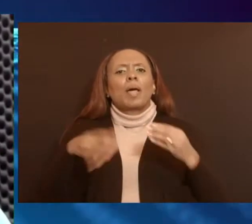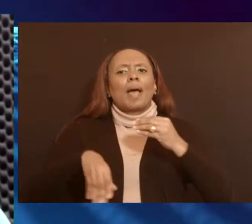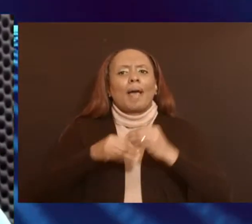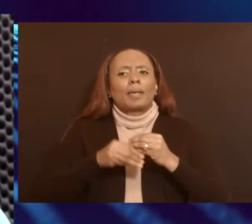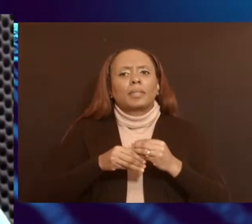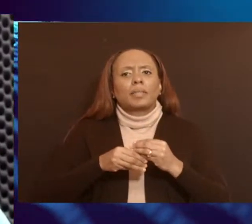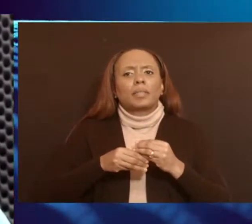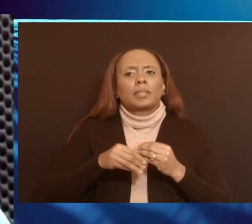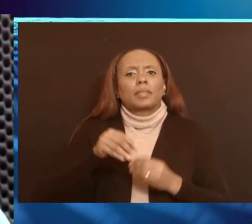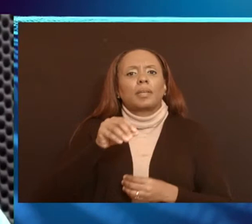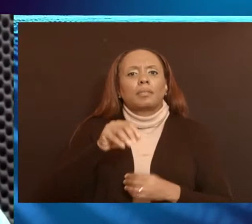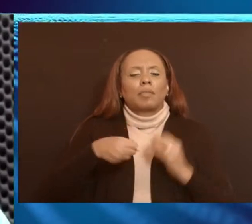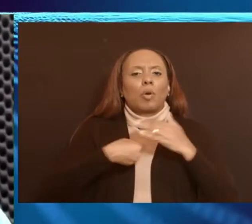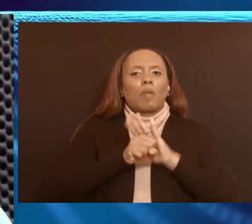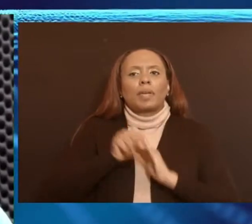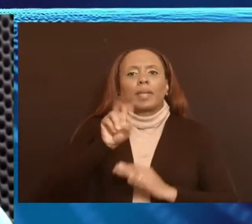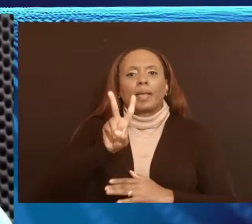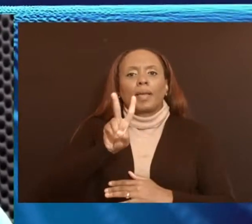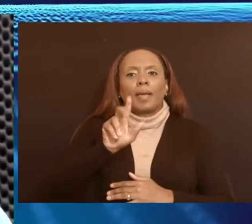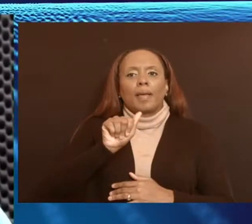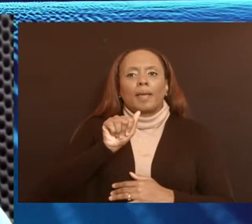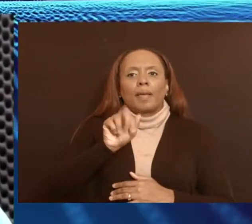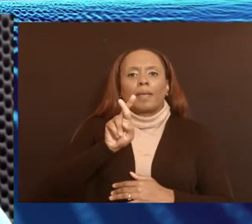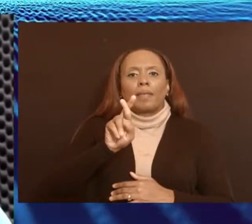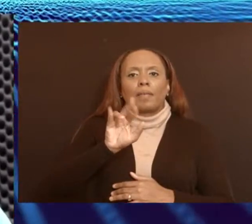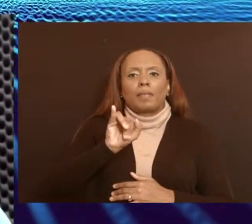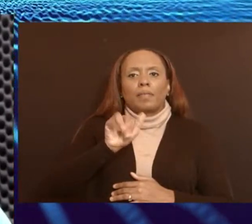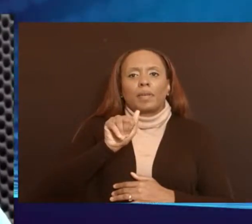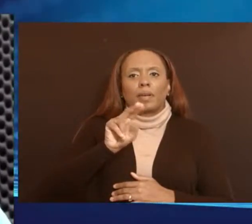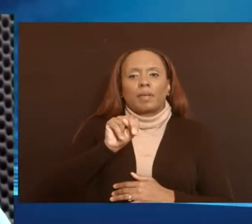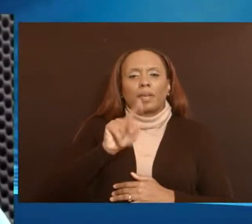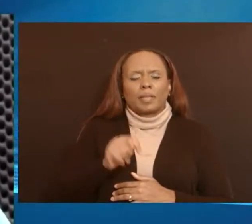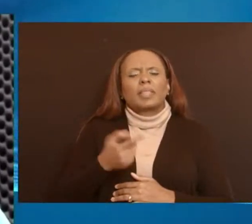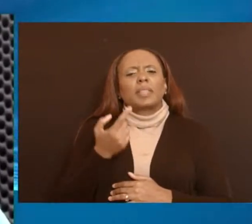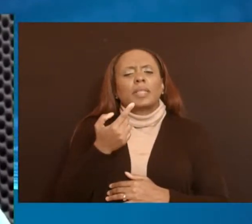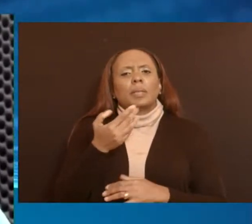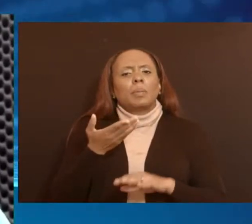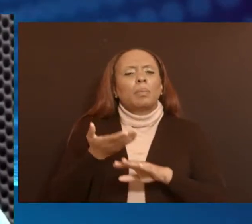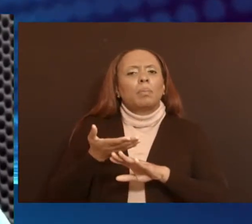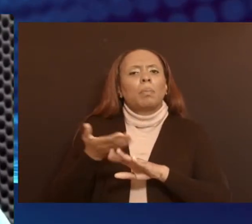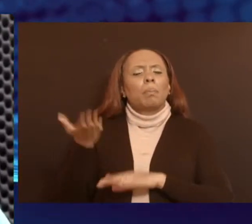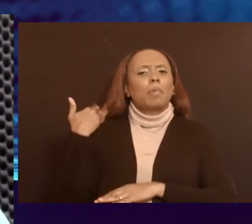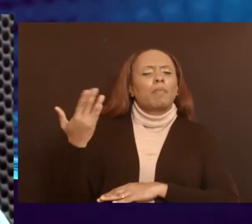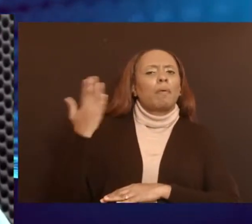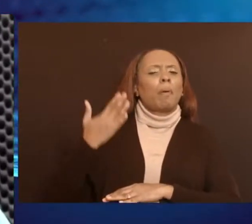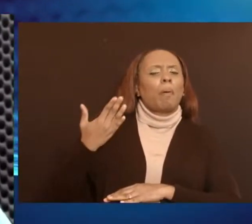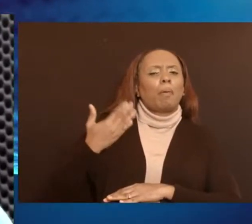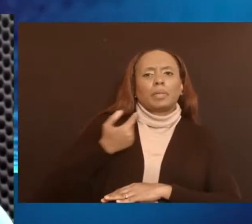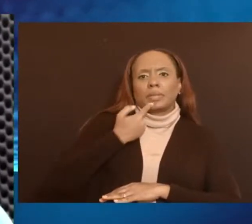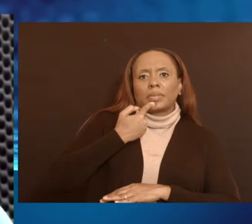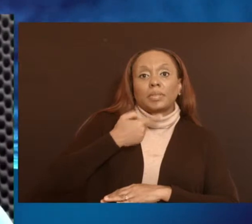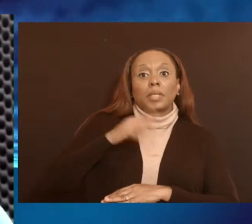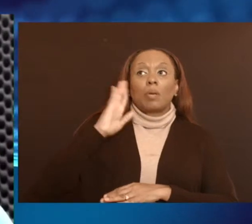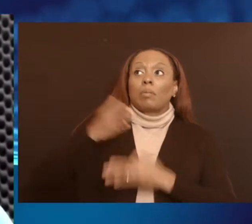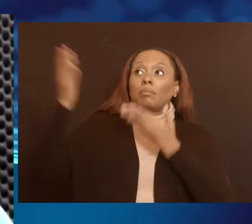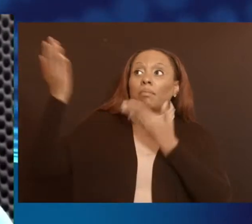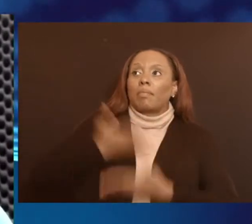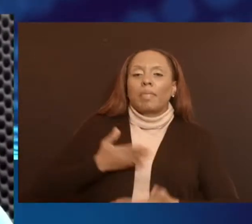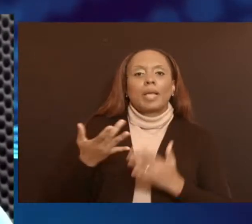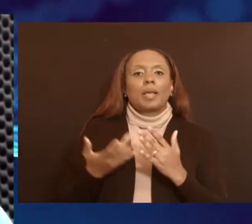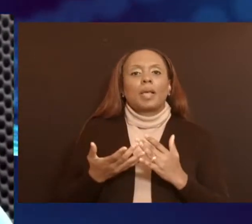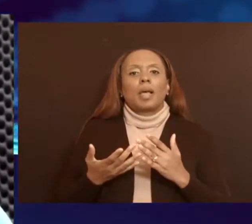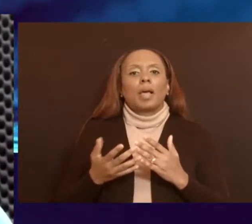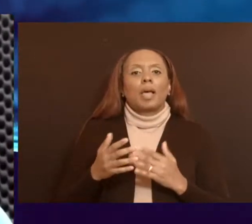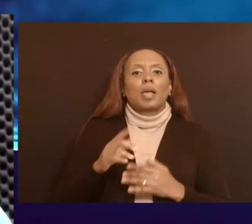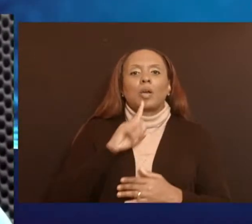bringing some specialists in to assist with testing so we could actually detect variants here. Are we any closer